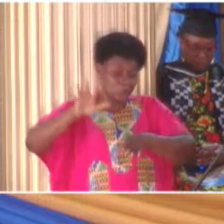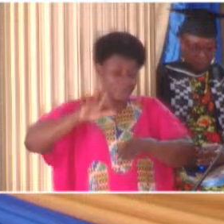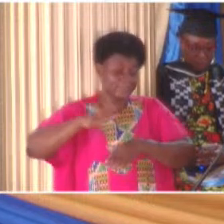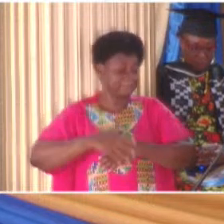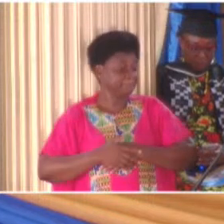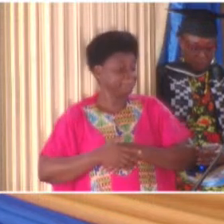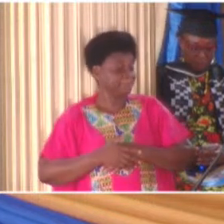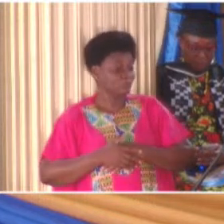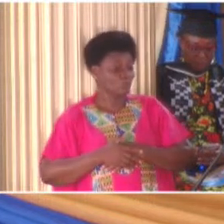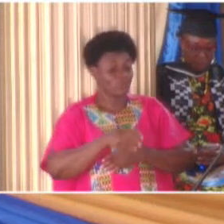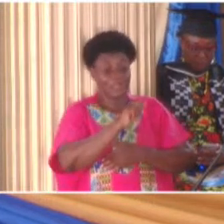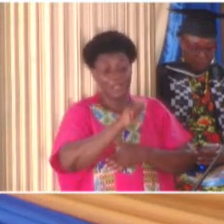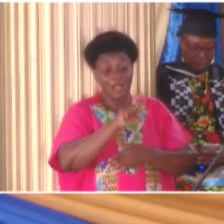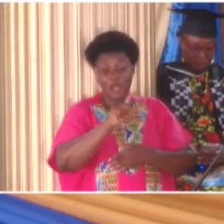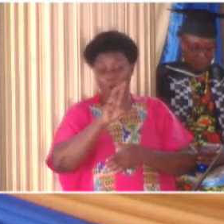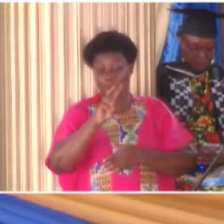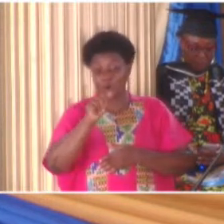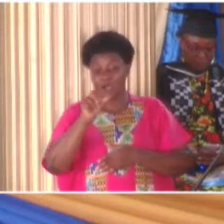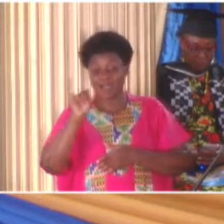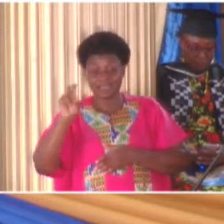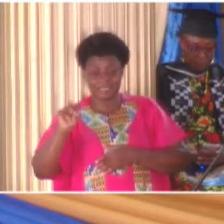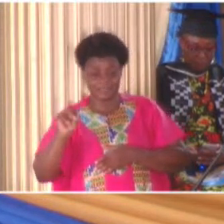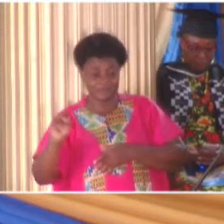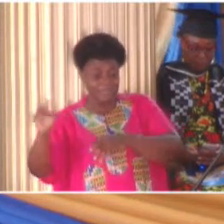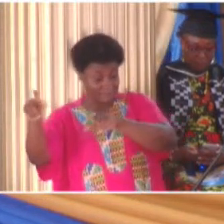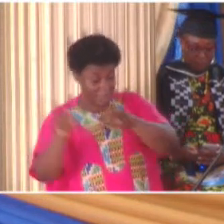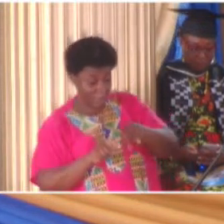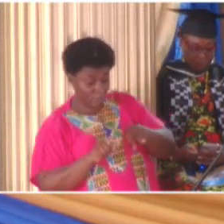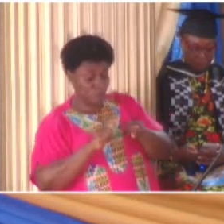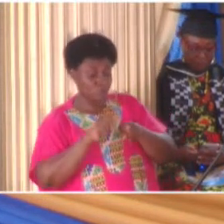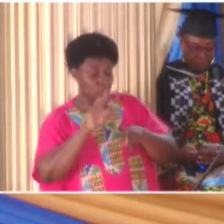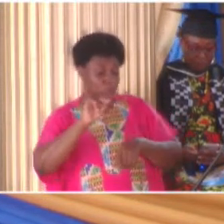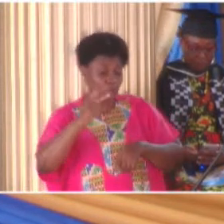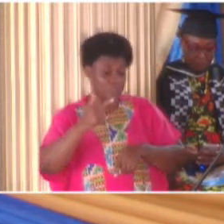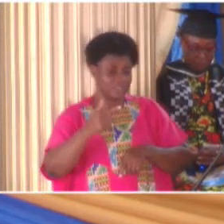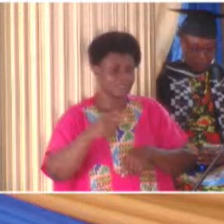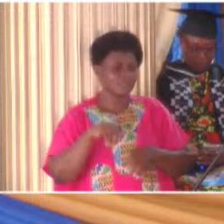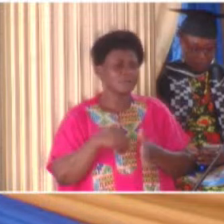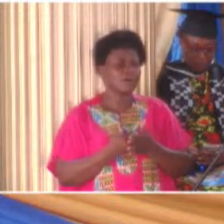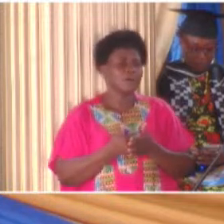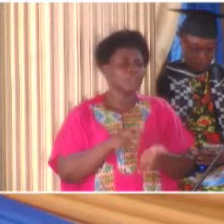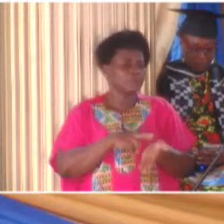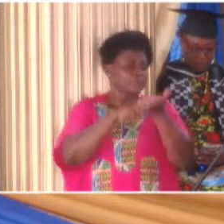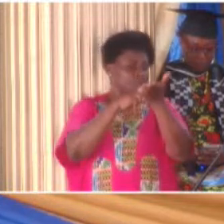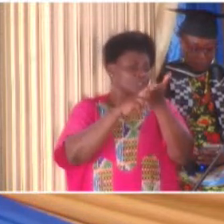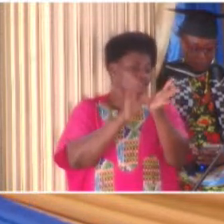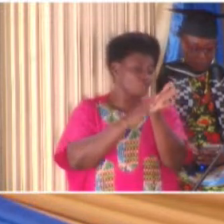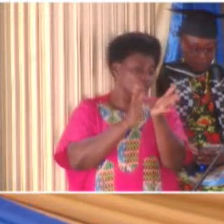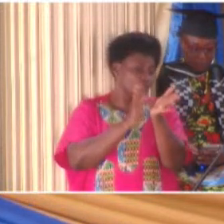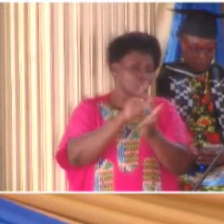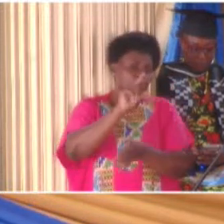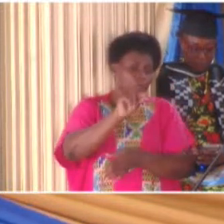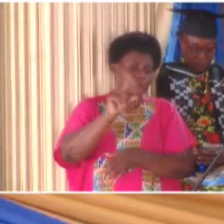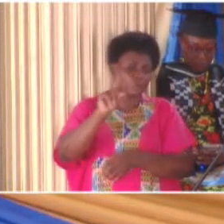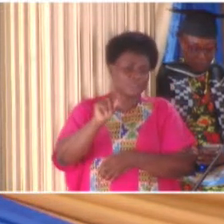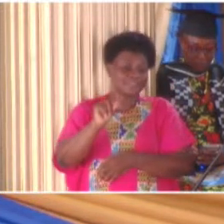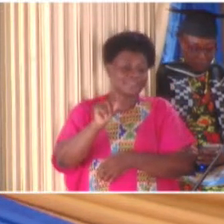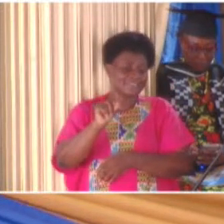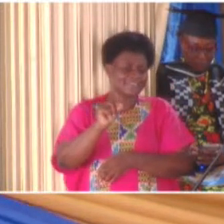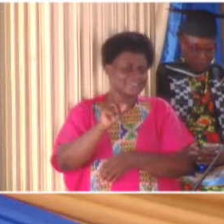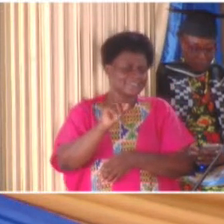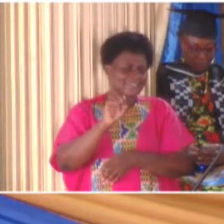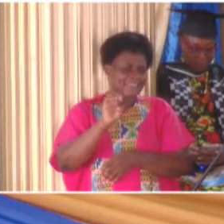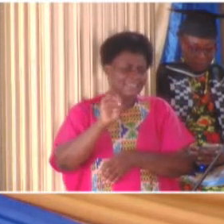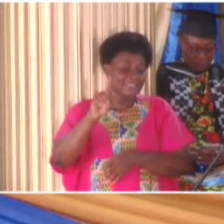Al Wasiu's attraction to Eugene was when he represented his school in the 2020 edition of the